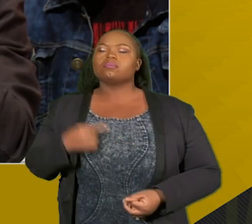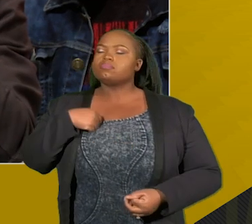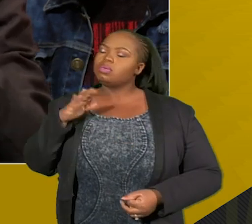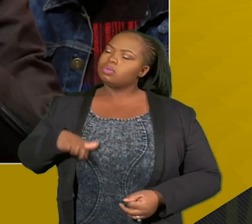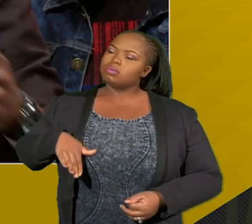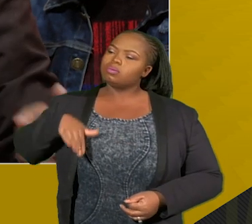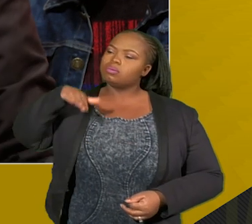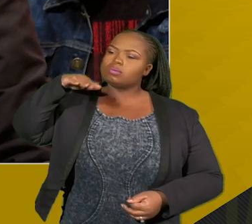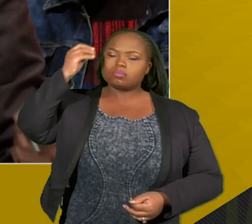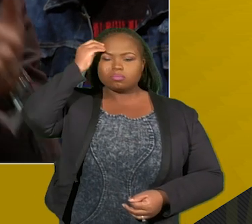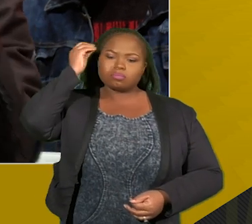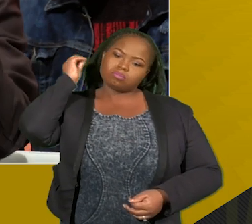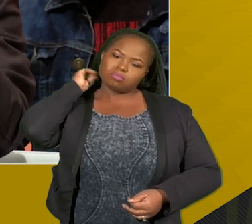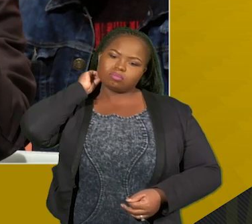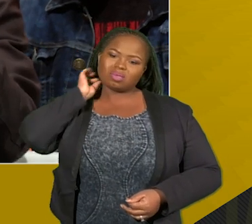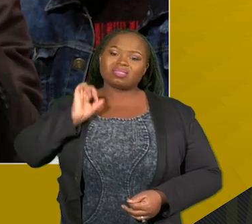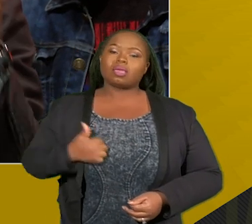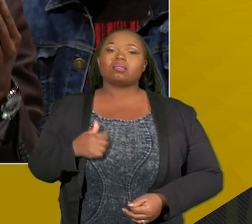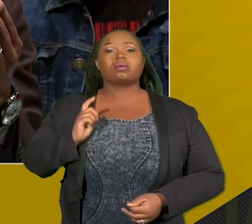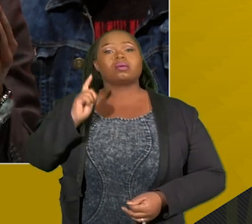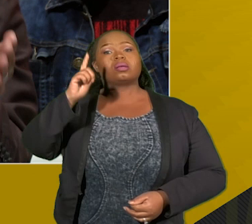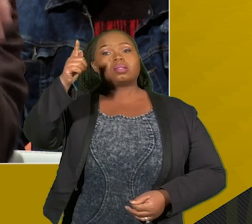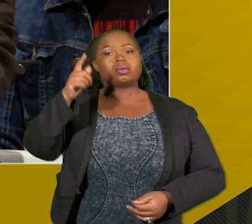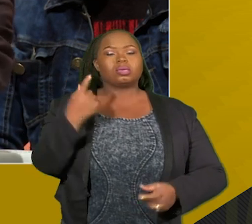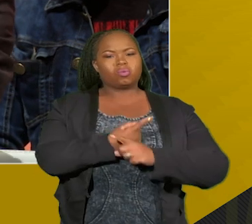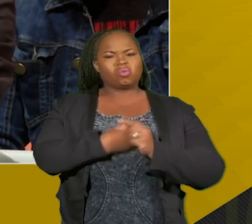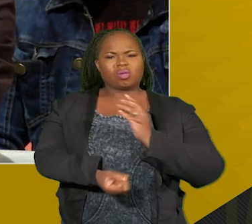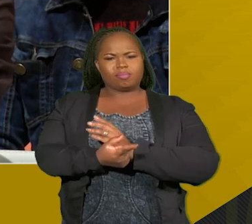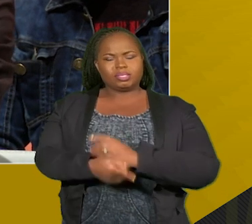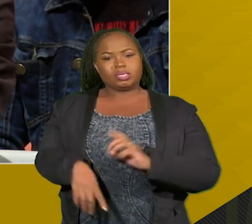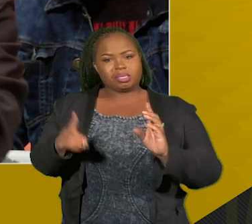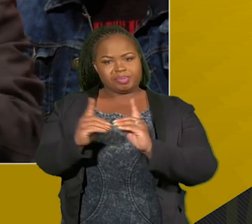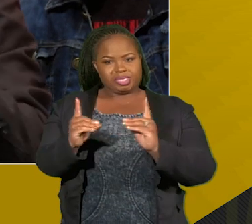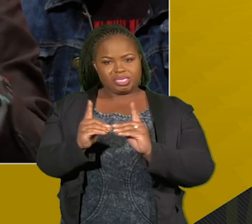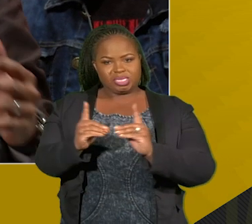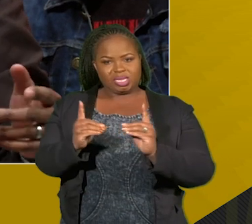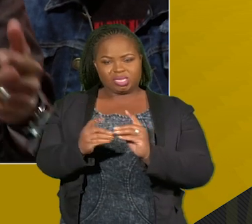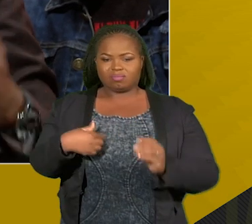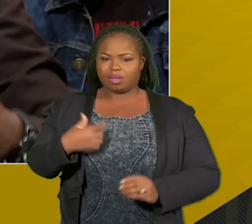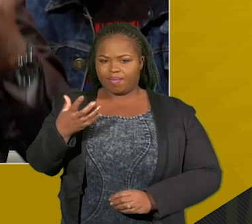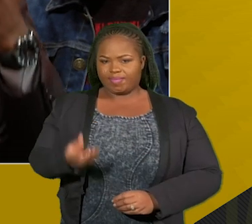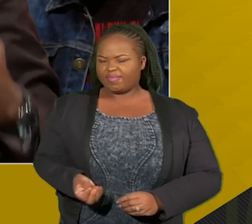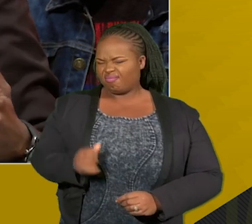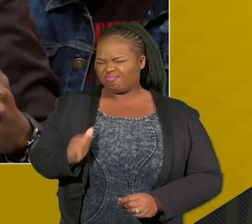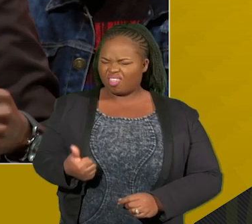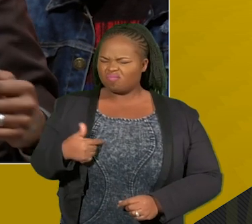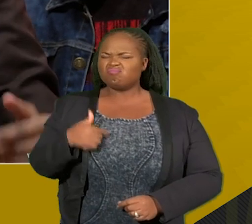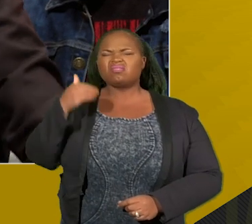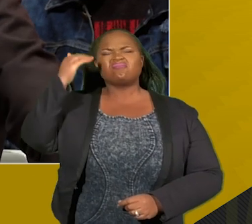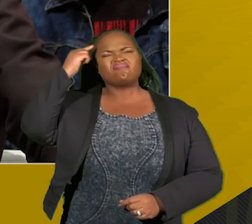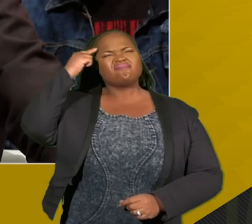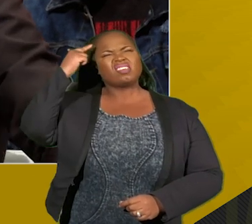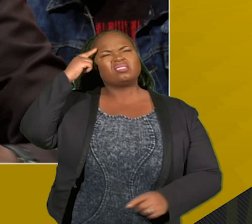yona the thing ke tlo fitla staging sa hore ke kena in a dating stage ke kena with the mentality and